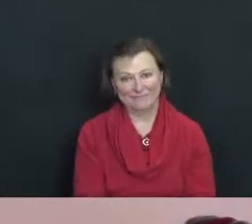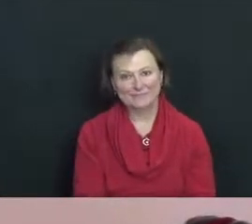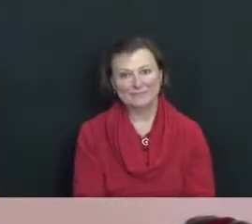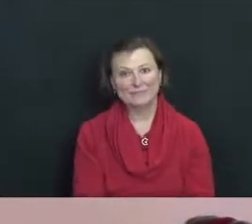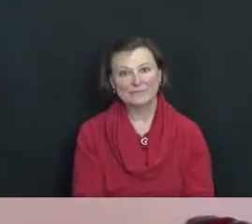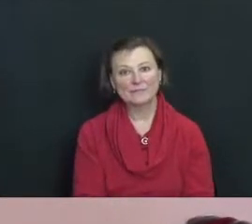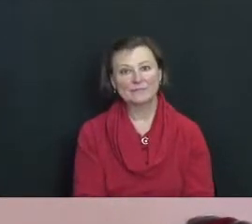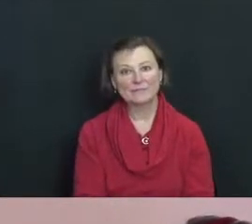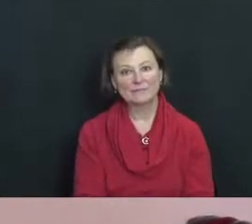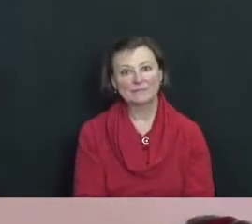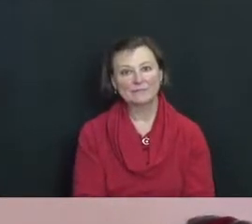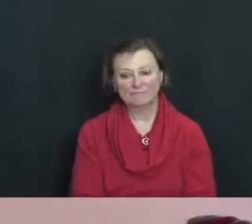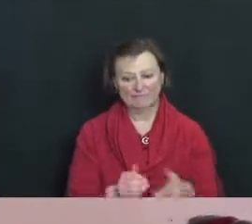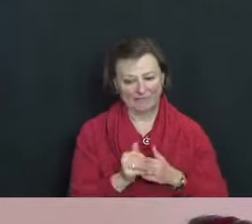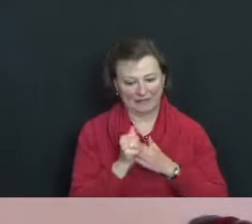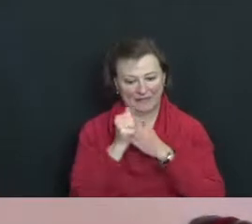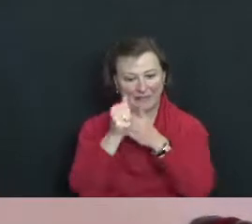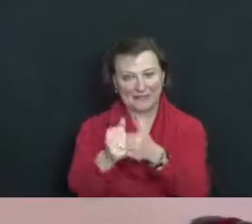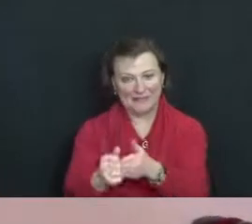lead us on.